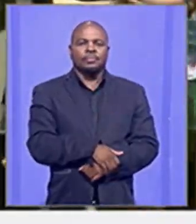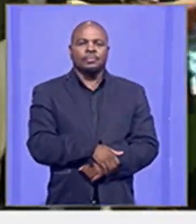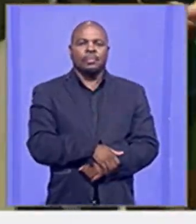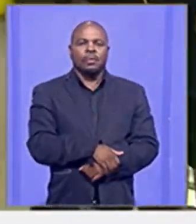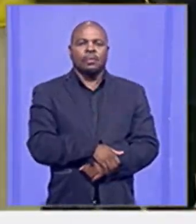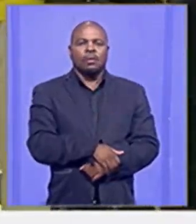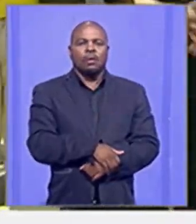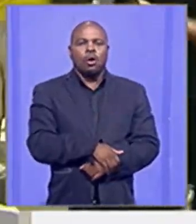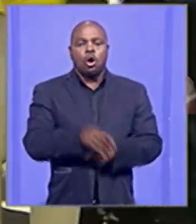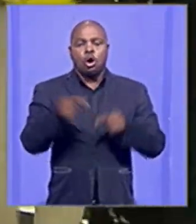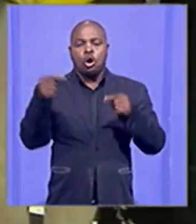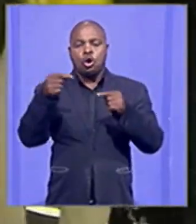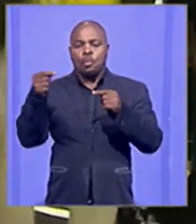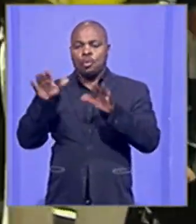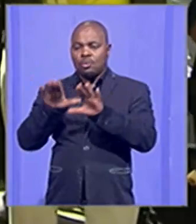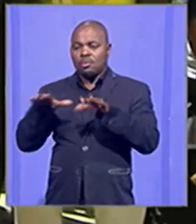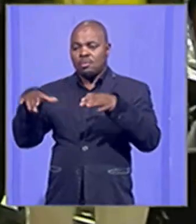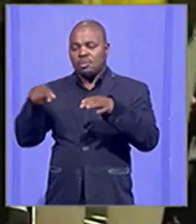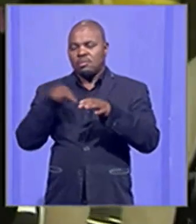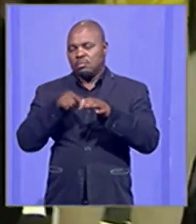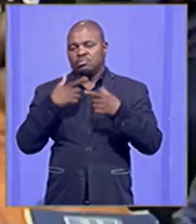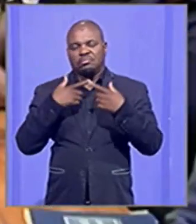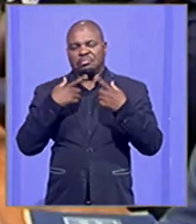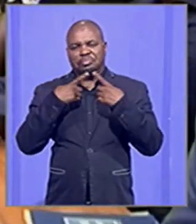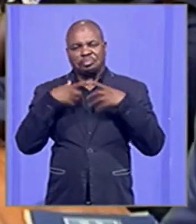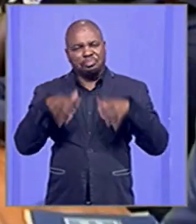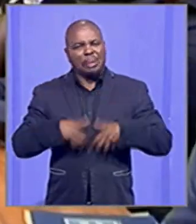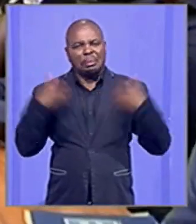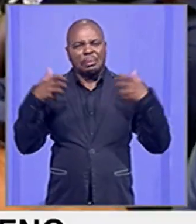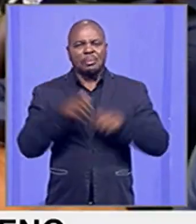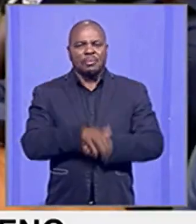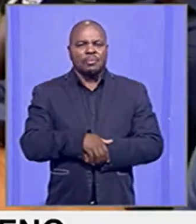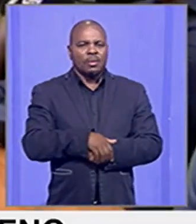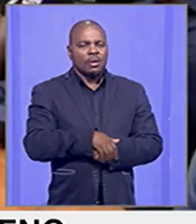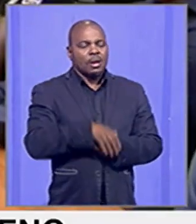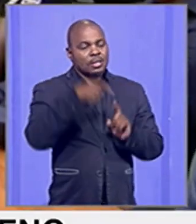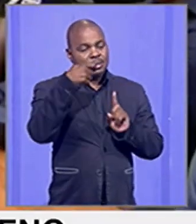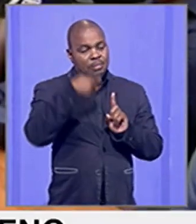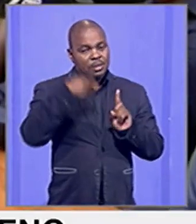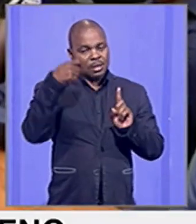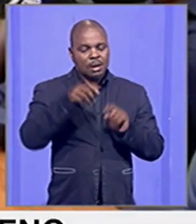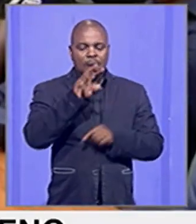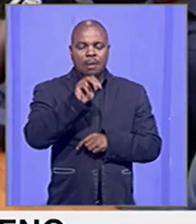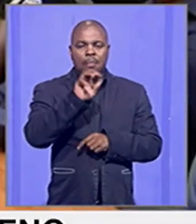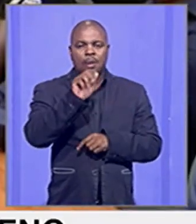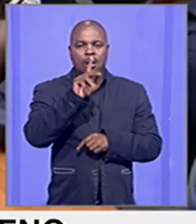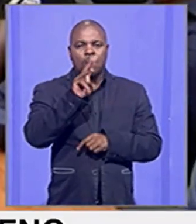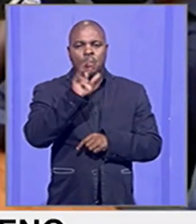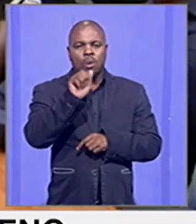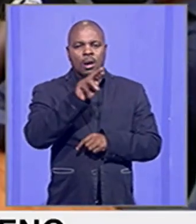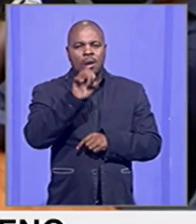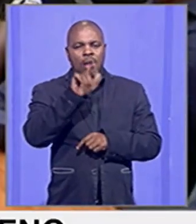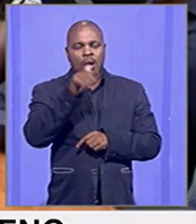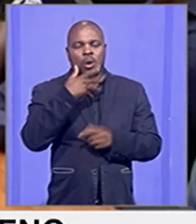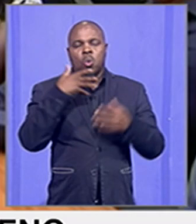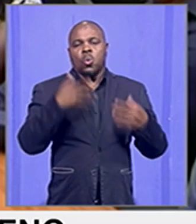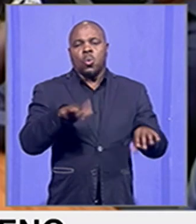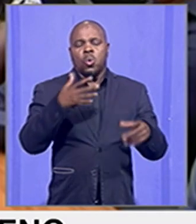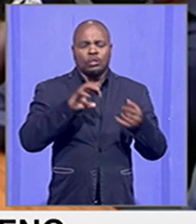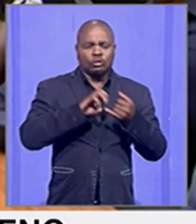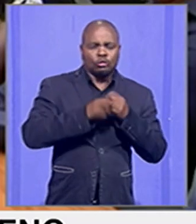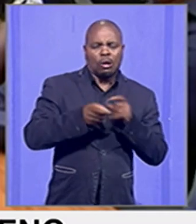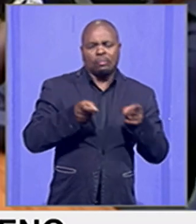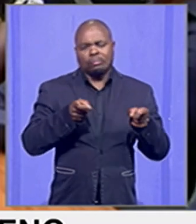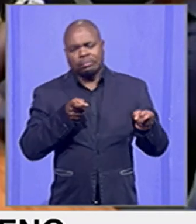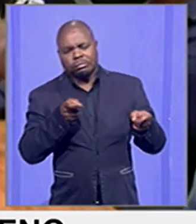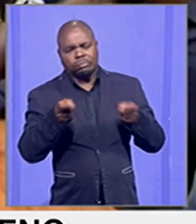A go tlaganetšo a befetšwe. Speakera ngaka Mobona Makwarela o swere ka mo go fišago go leka go